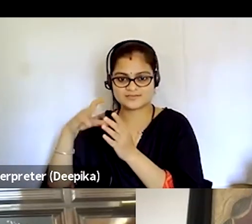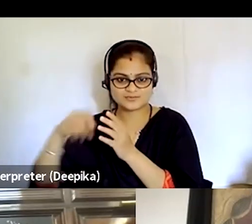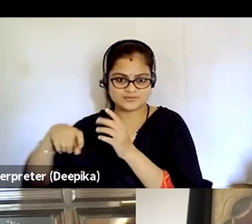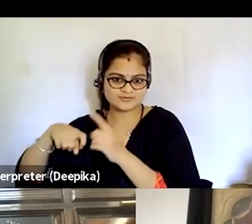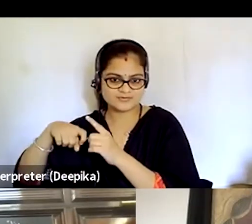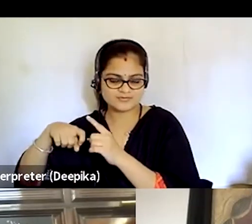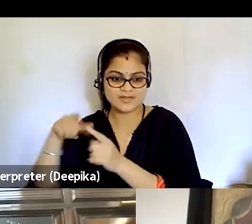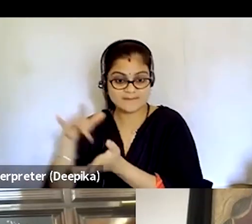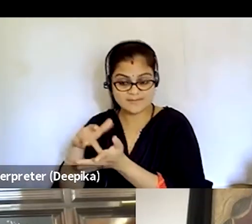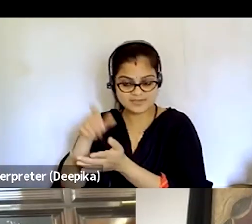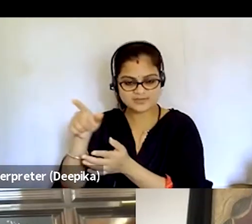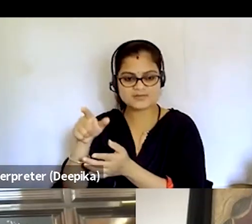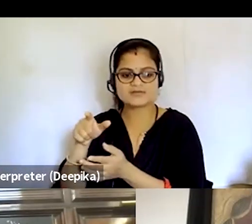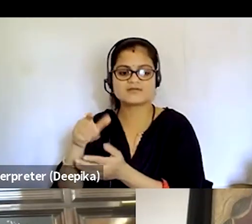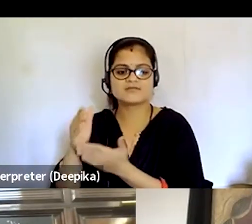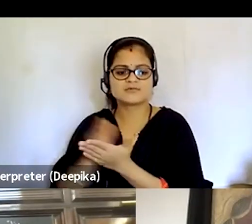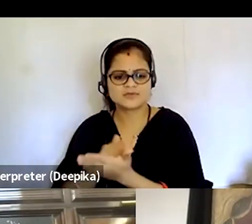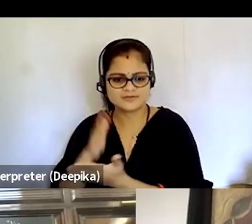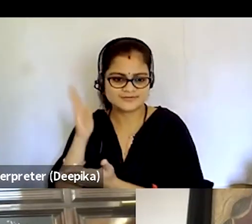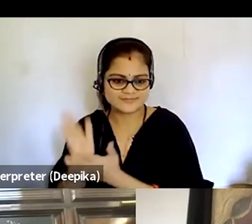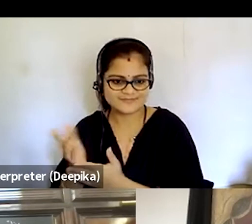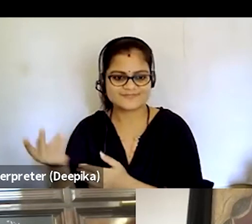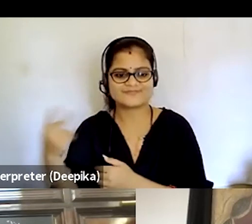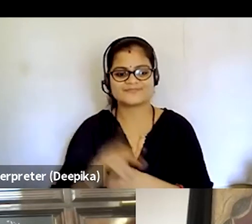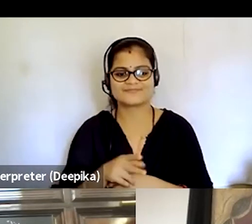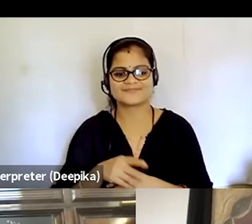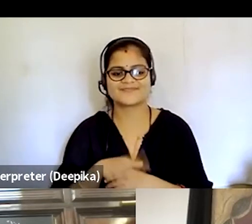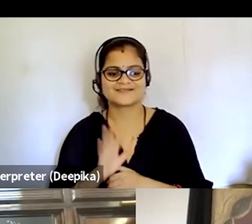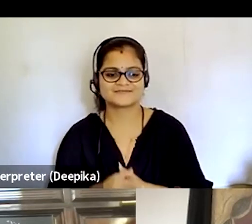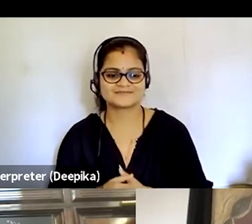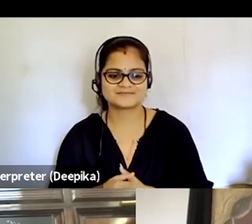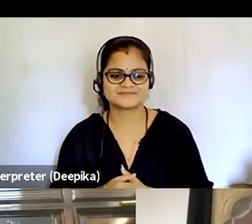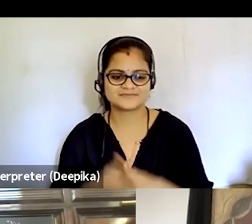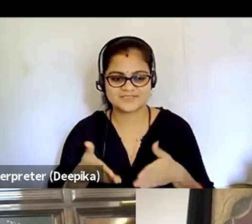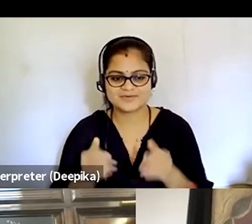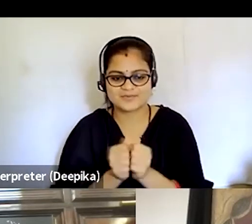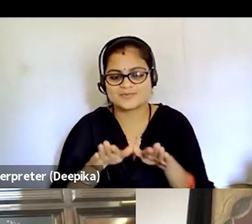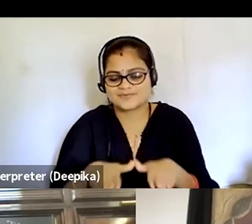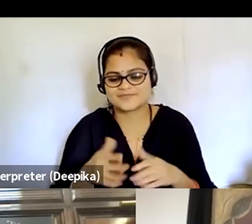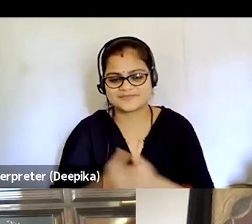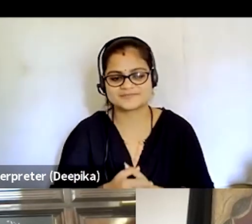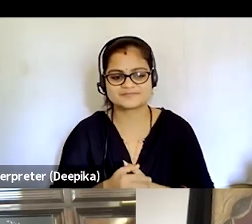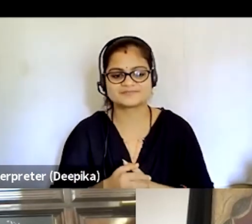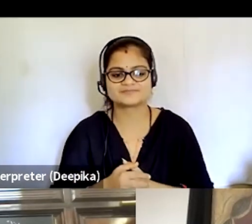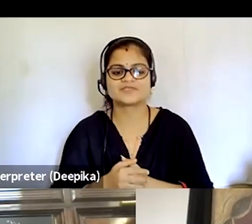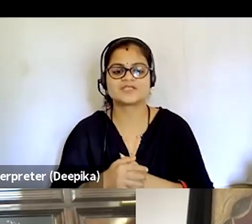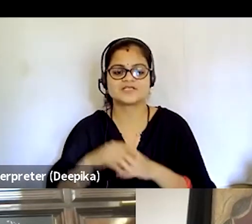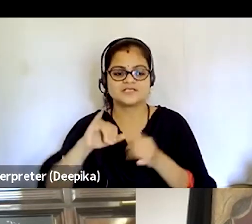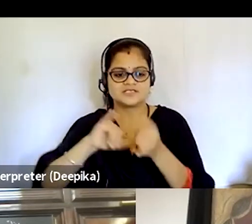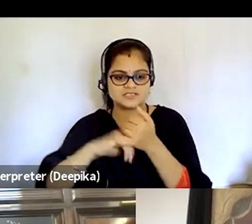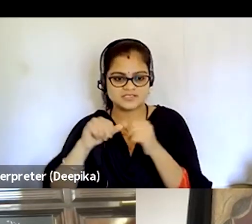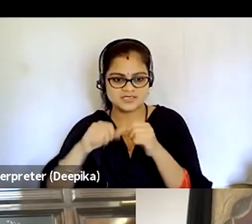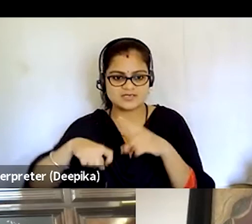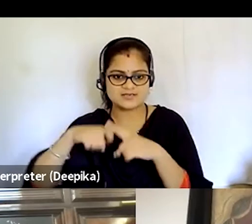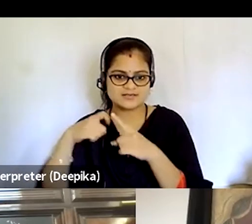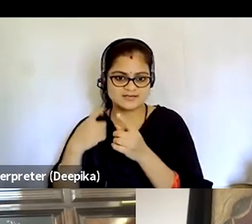there is calling me, get him onto the flight, get him onto the flight. Then when Shakira came with her